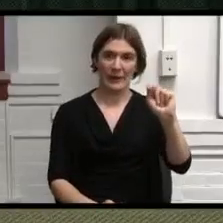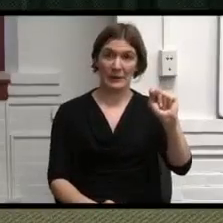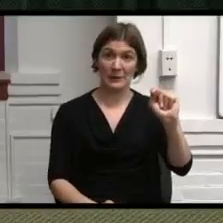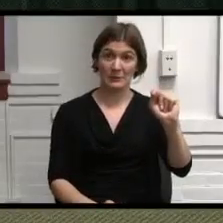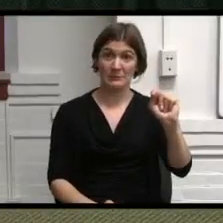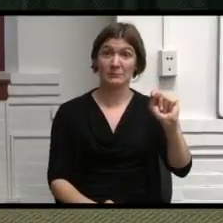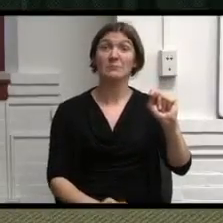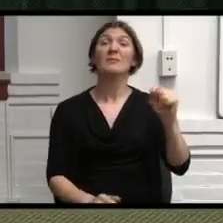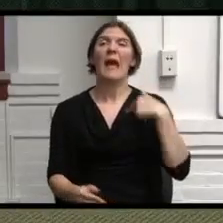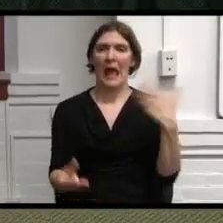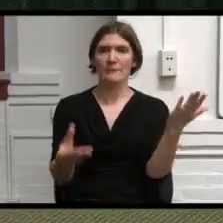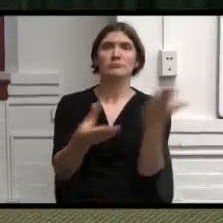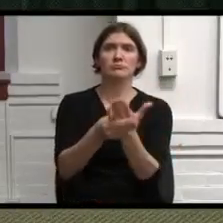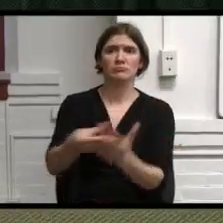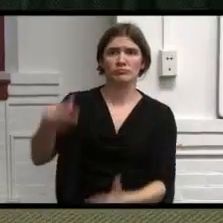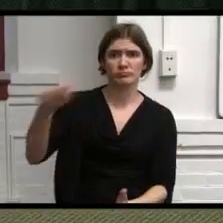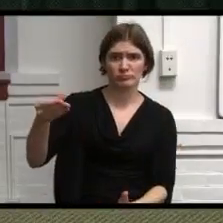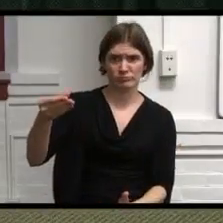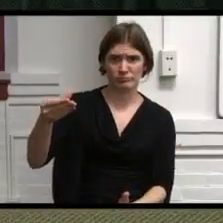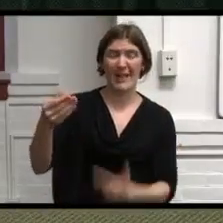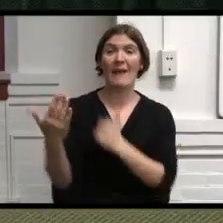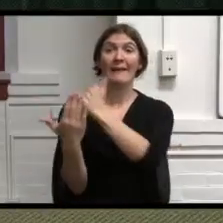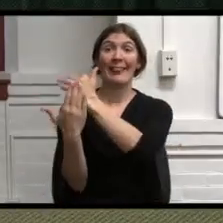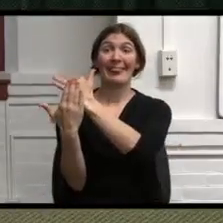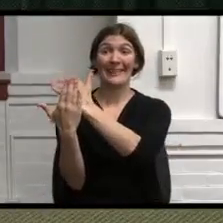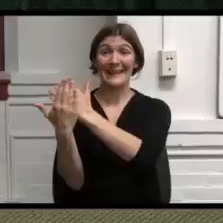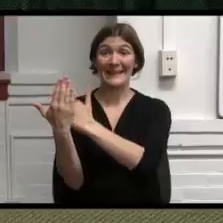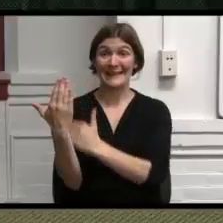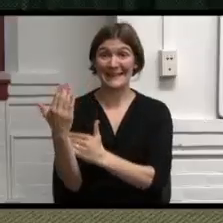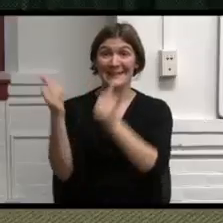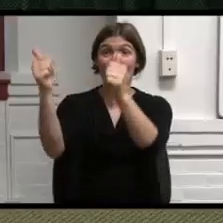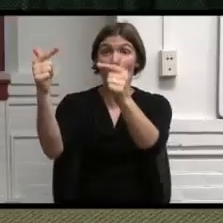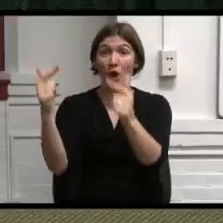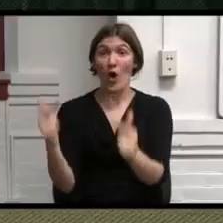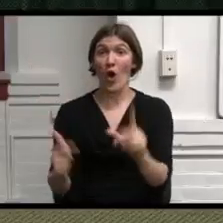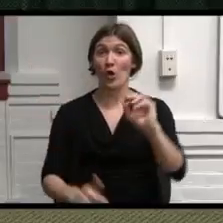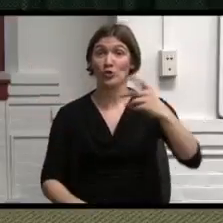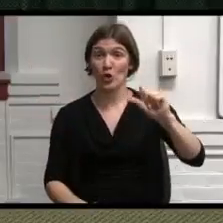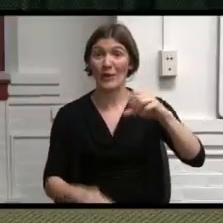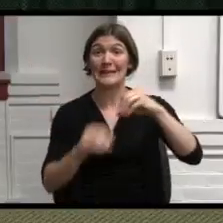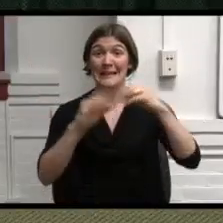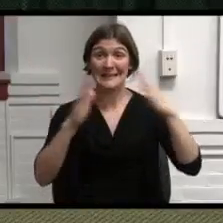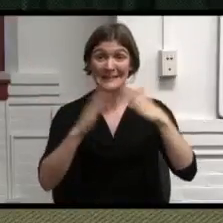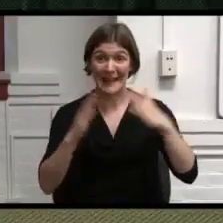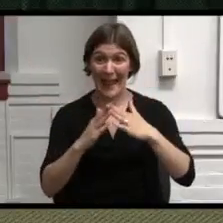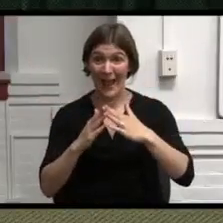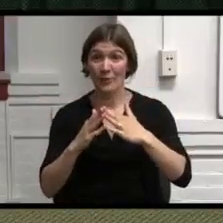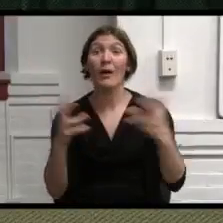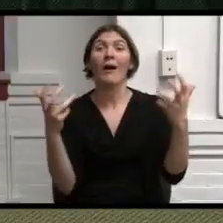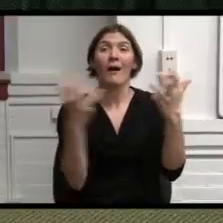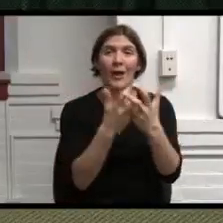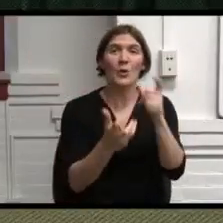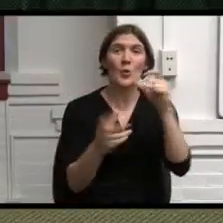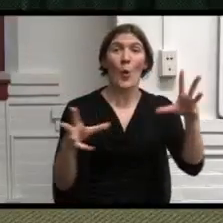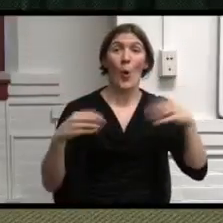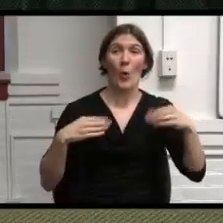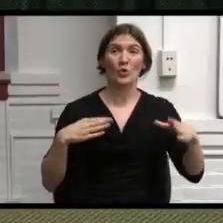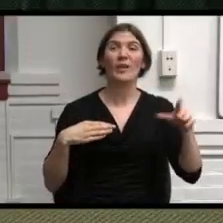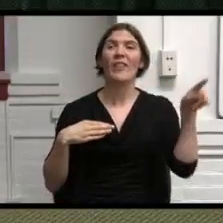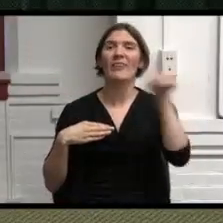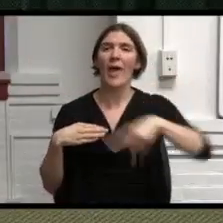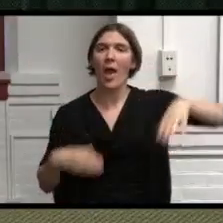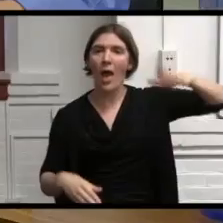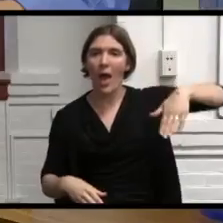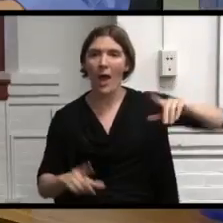is included in the board packet. It shows the list of all suspected dogs and their owners that have not obtained